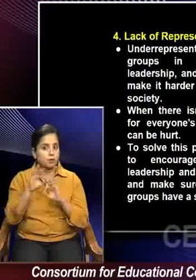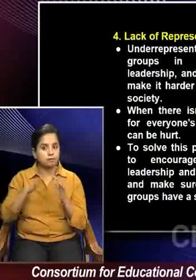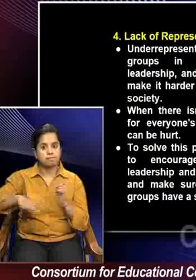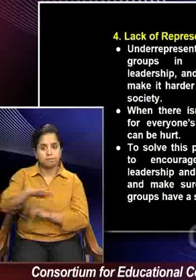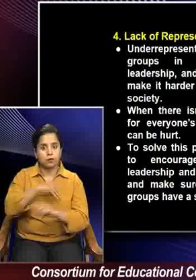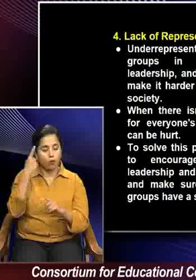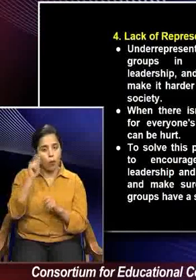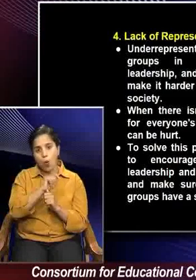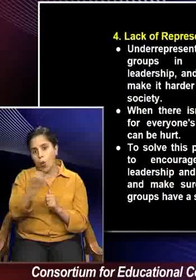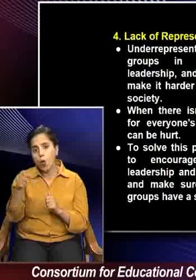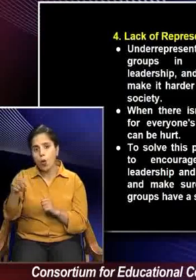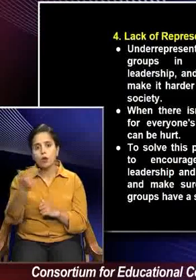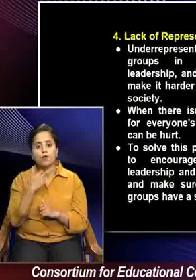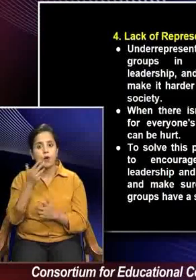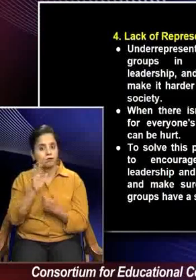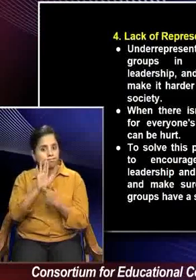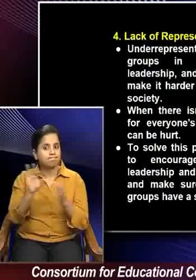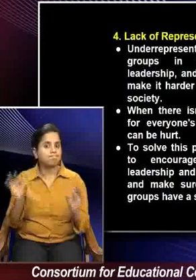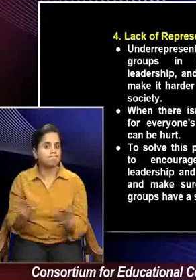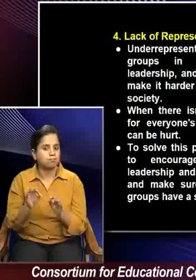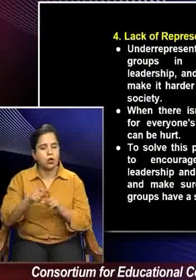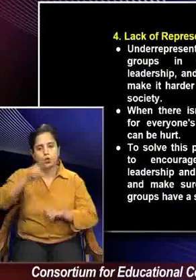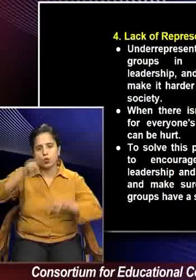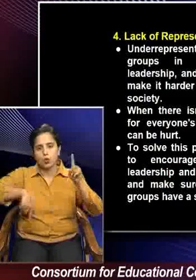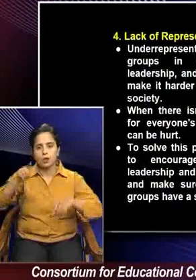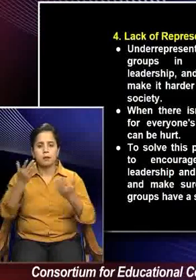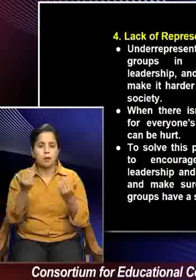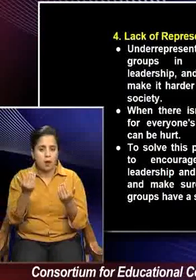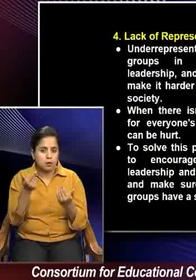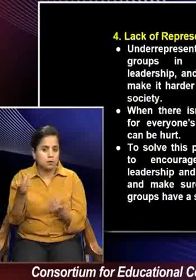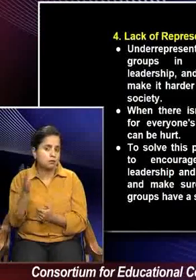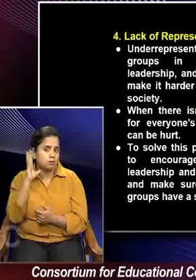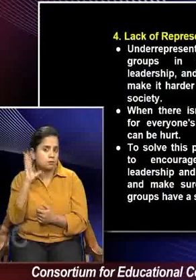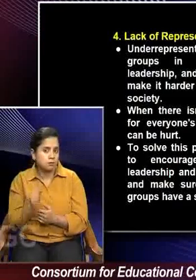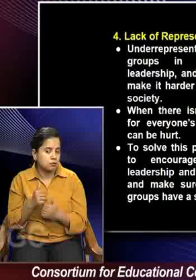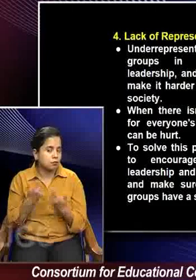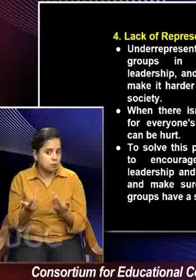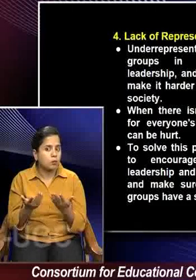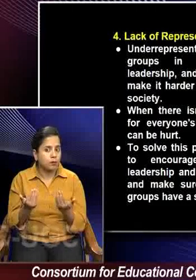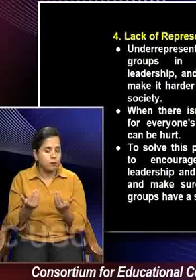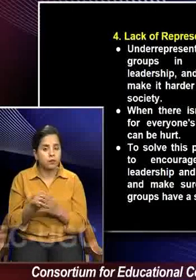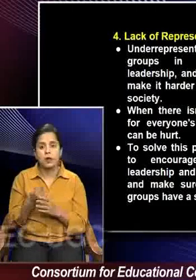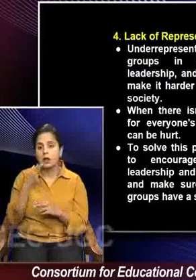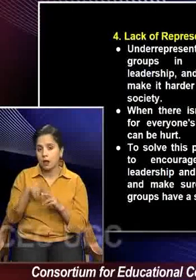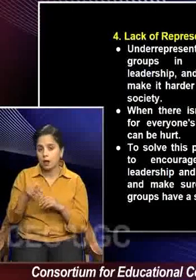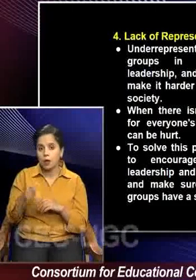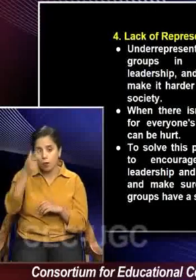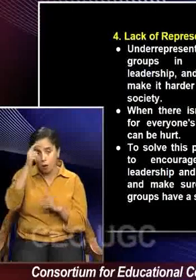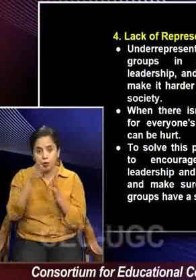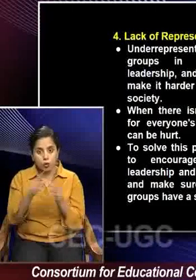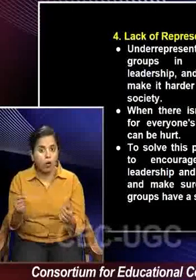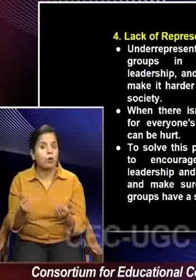for everyone's voices, diversity can be hurt. And to solve this problem, we need